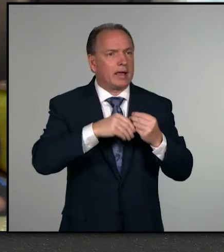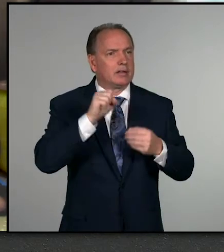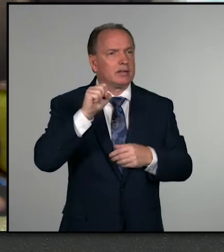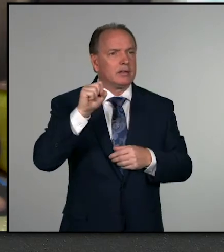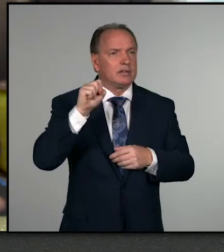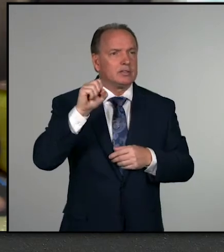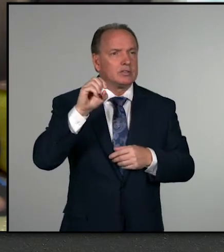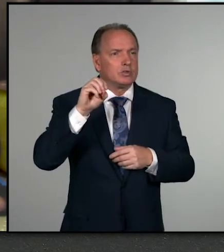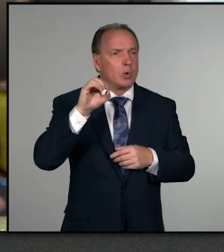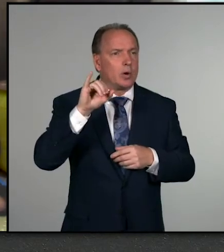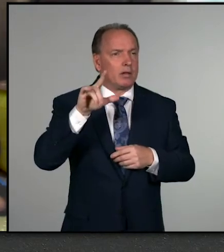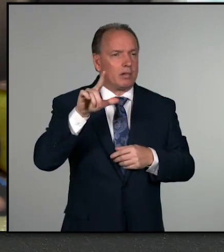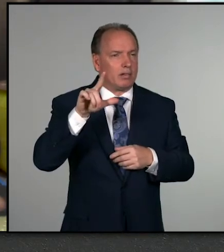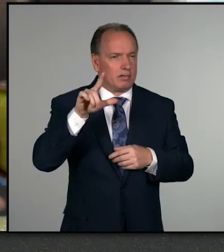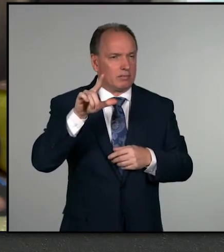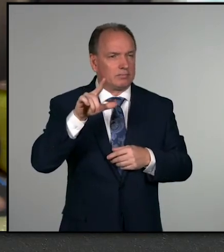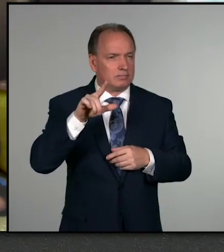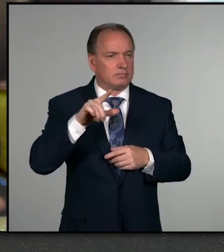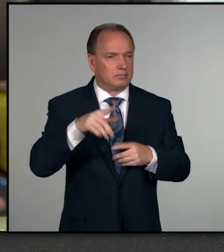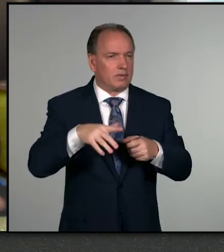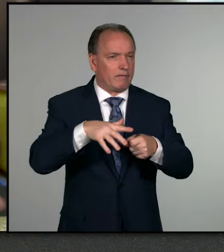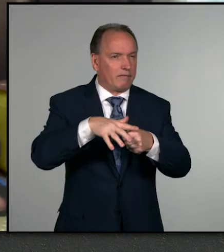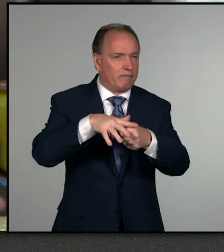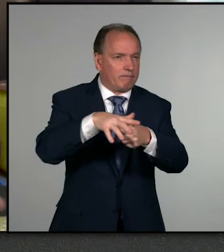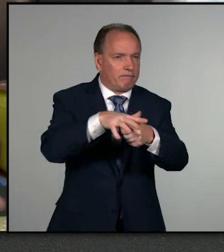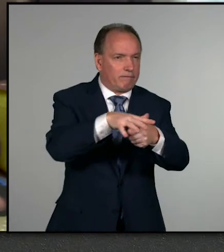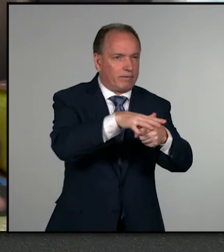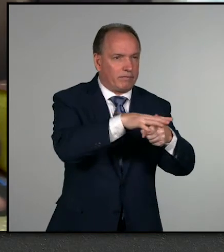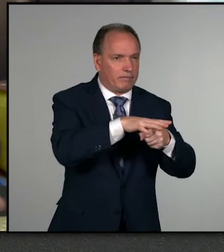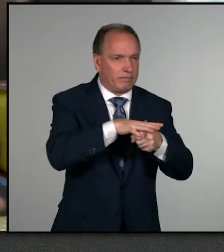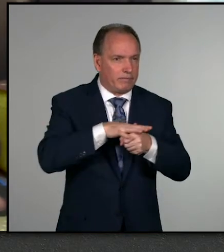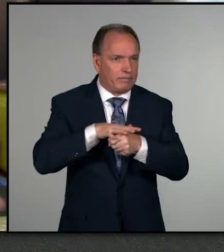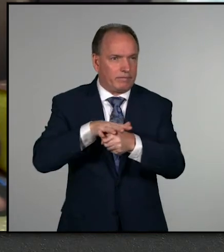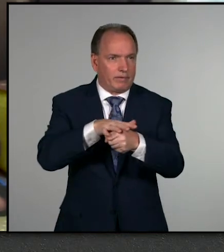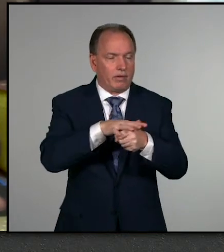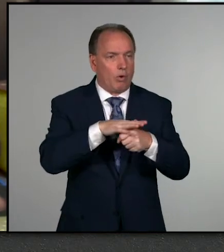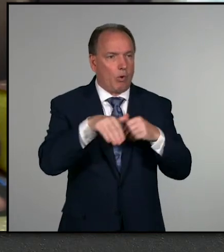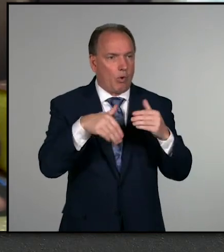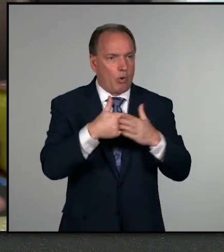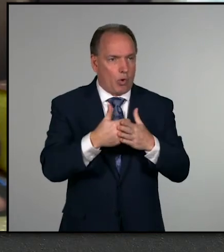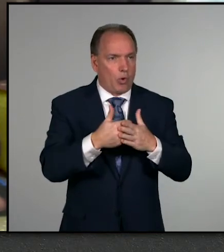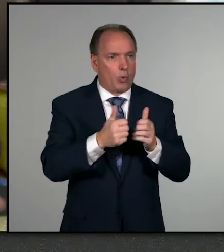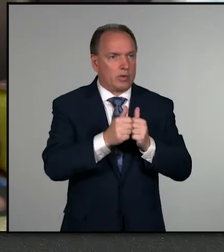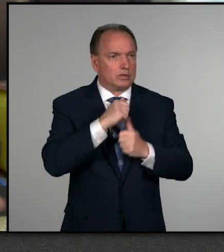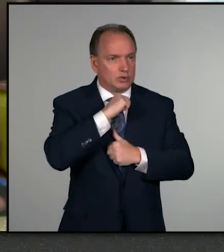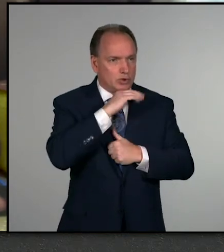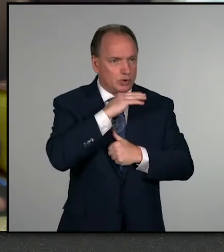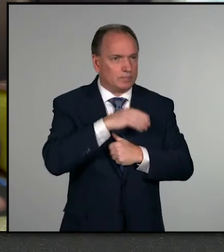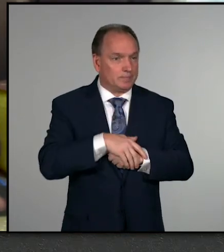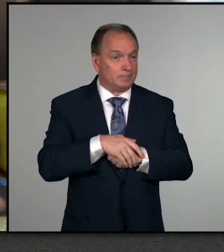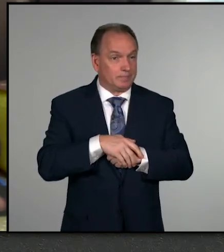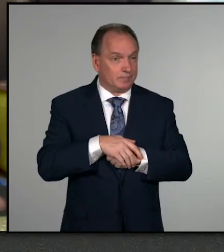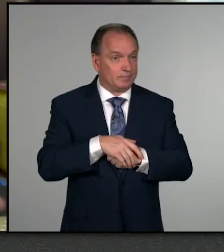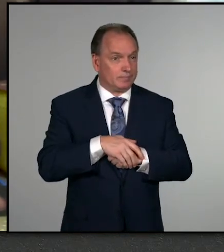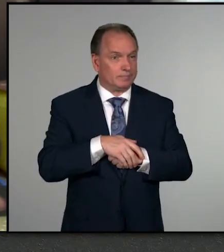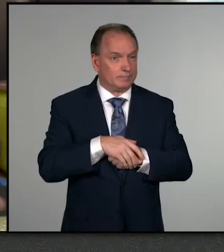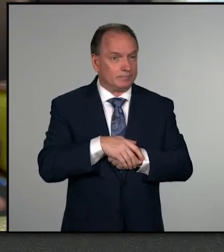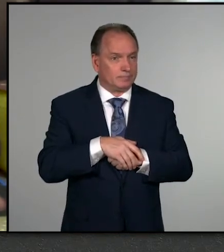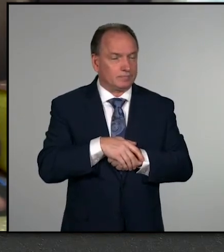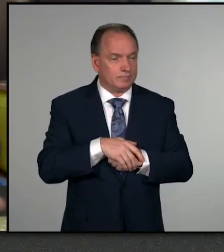some soil. And you're going to fill each of the eggshells with some soil.